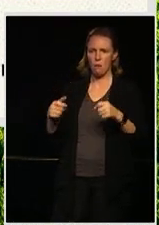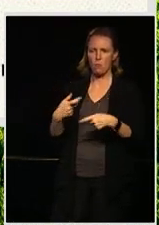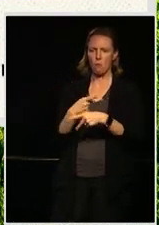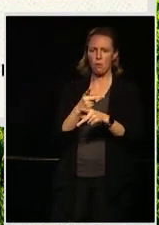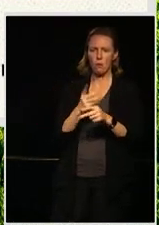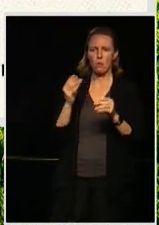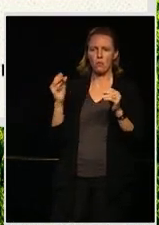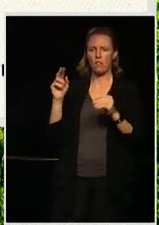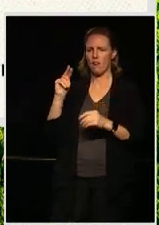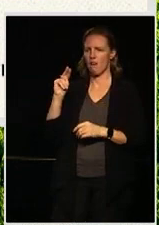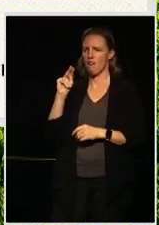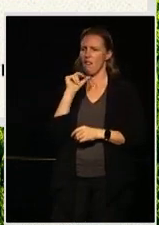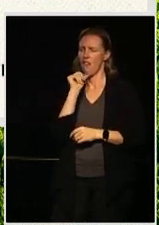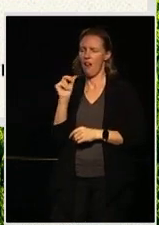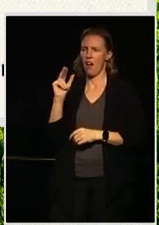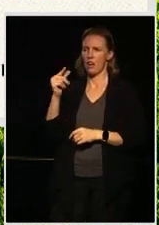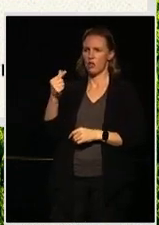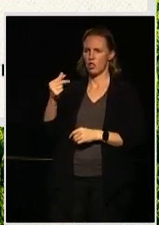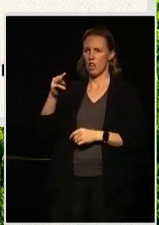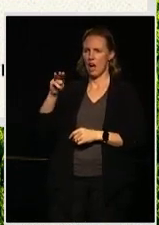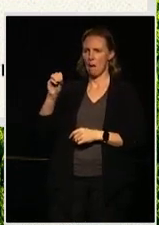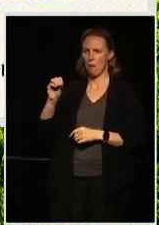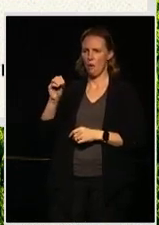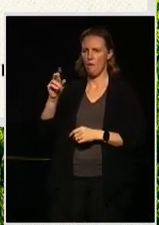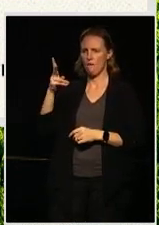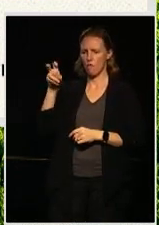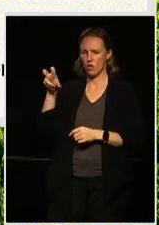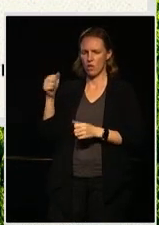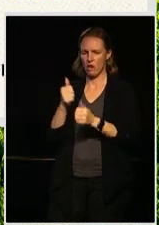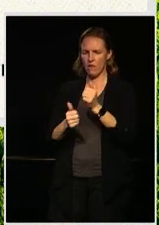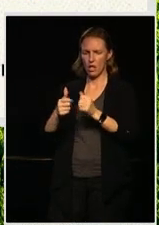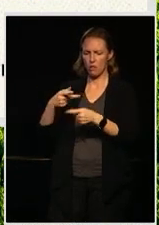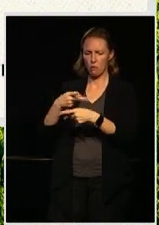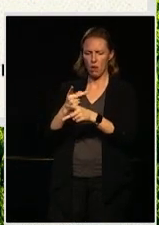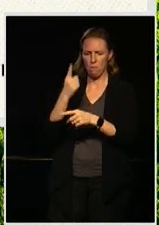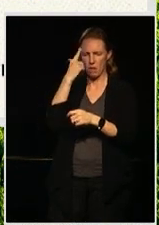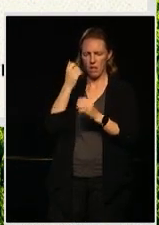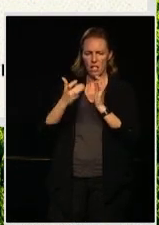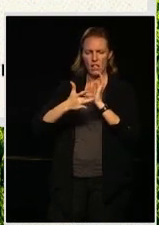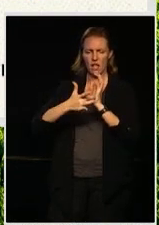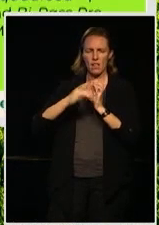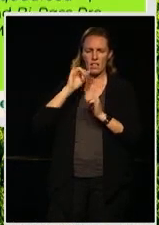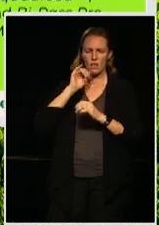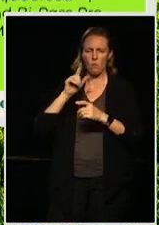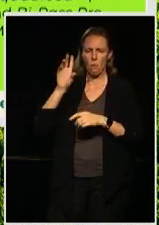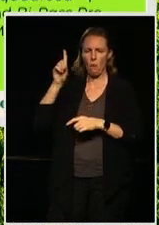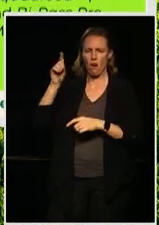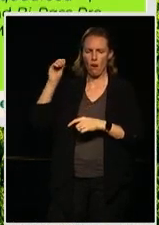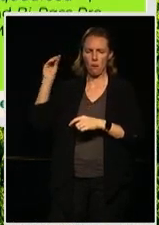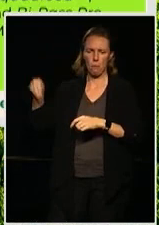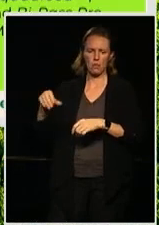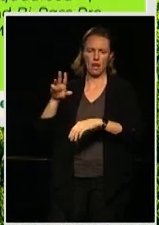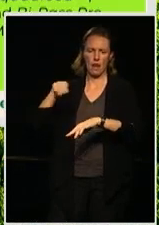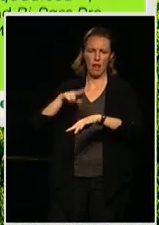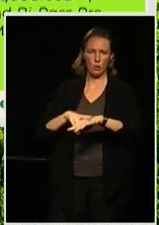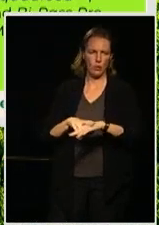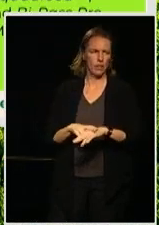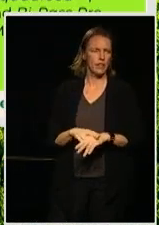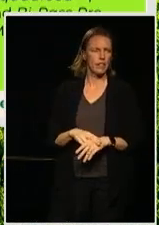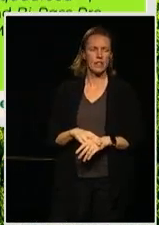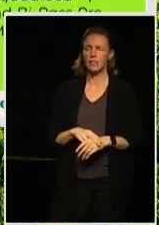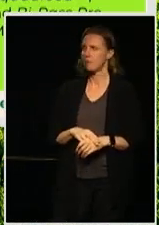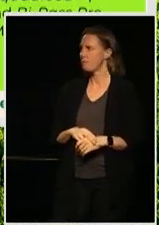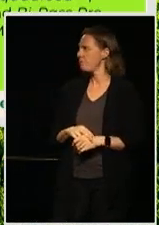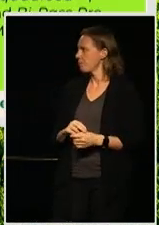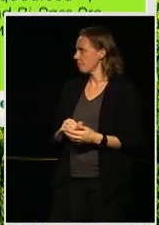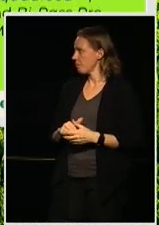produce non-GMO version of each product because technology is 100% natural. By investing